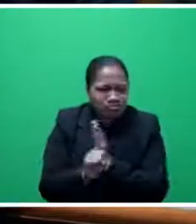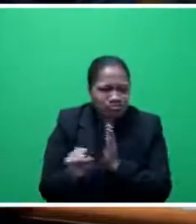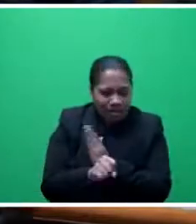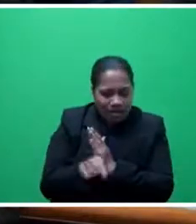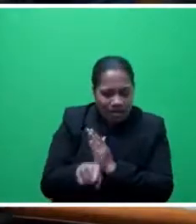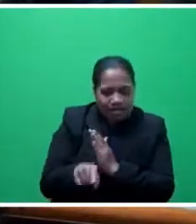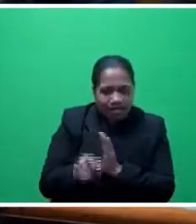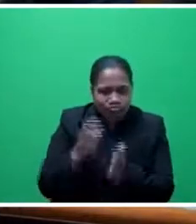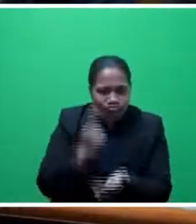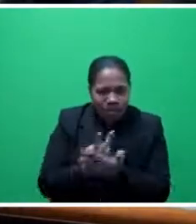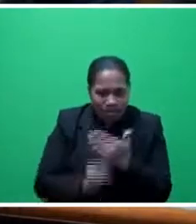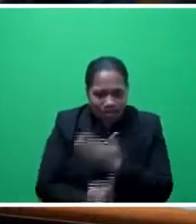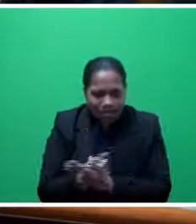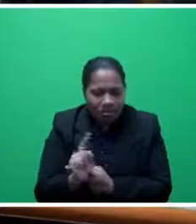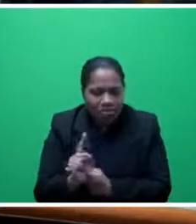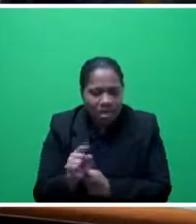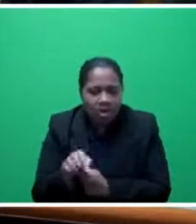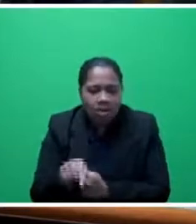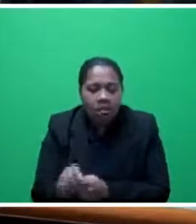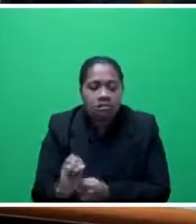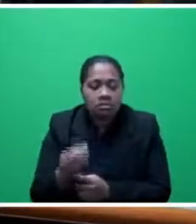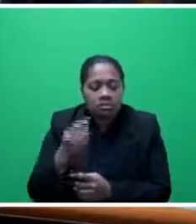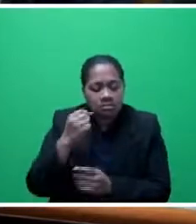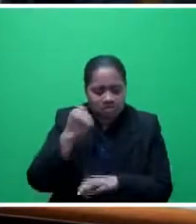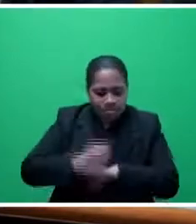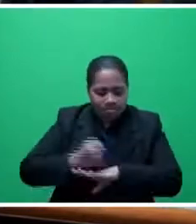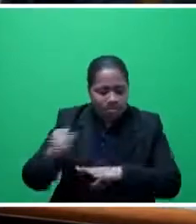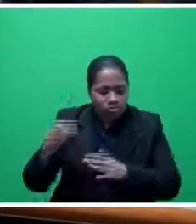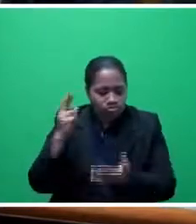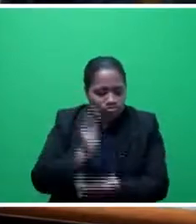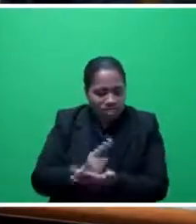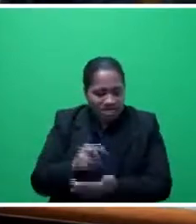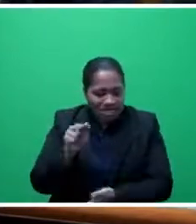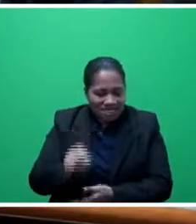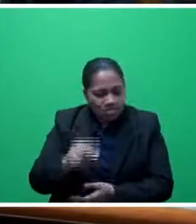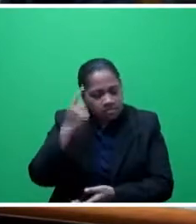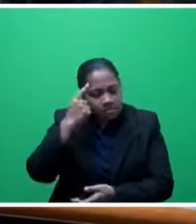the government needs to consider that as well.